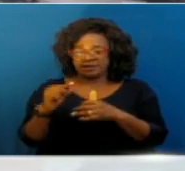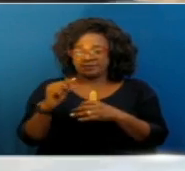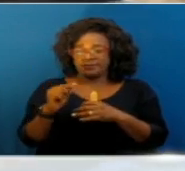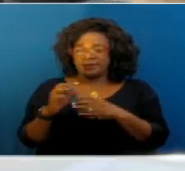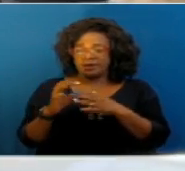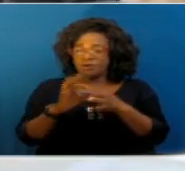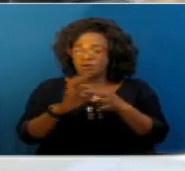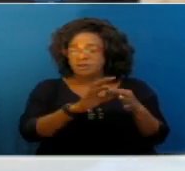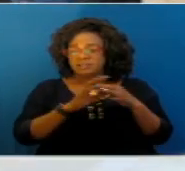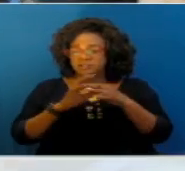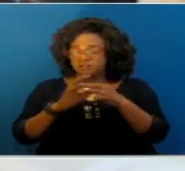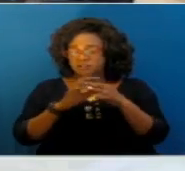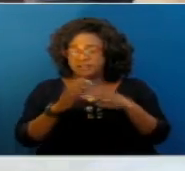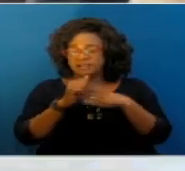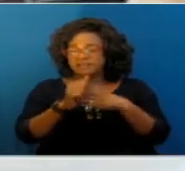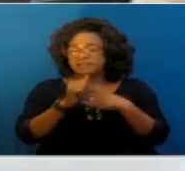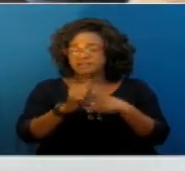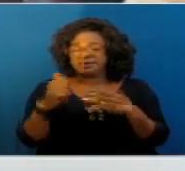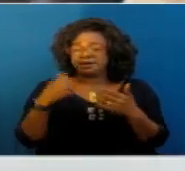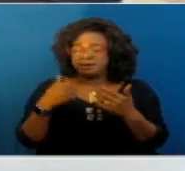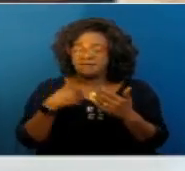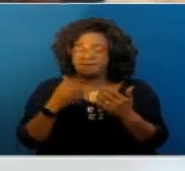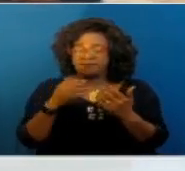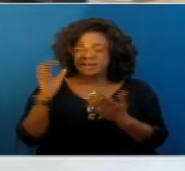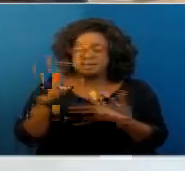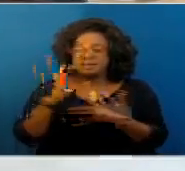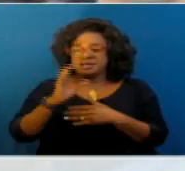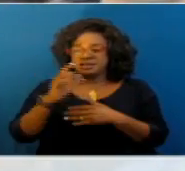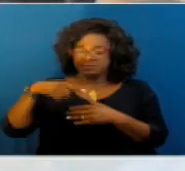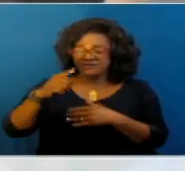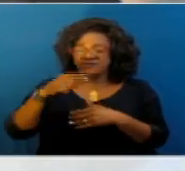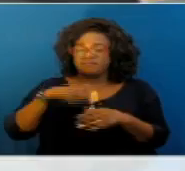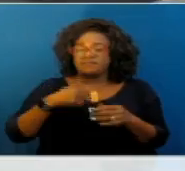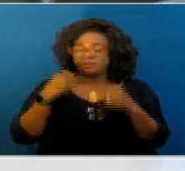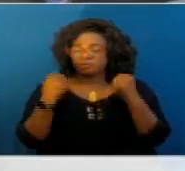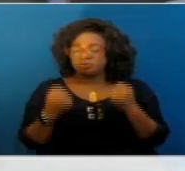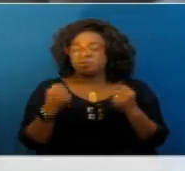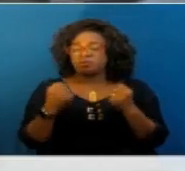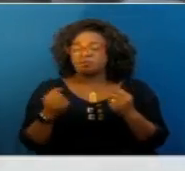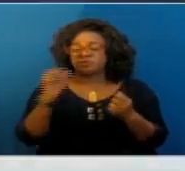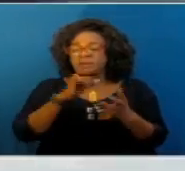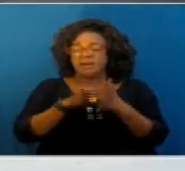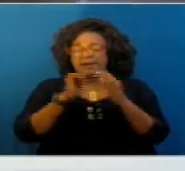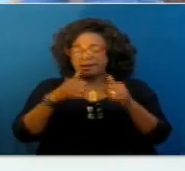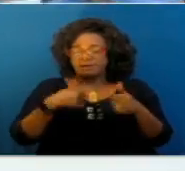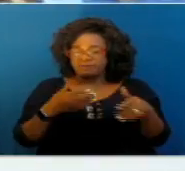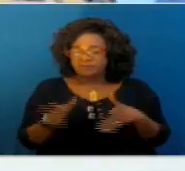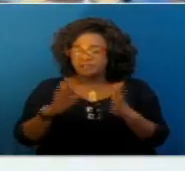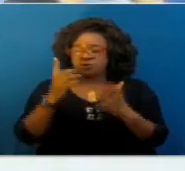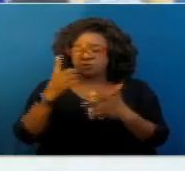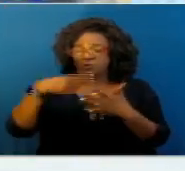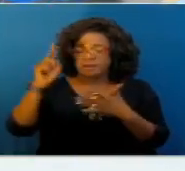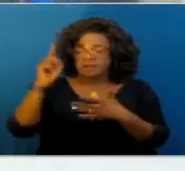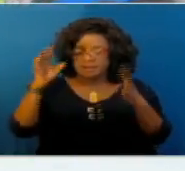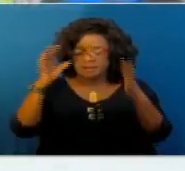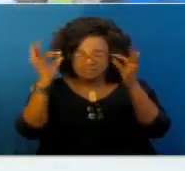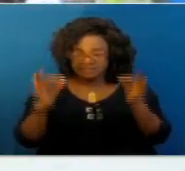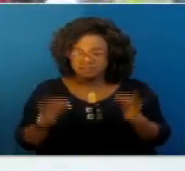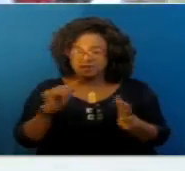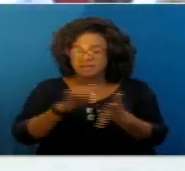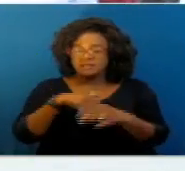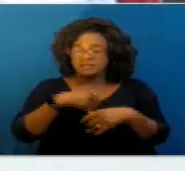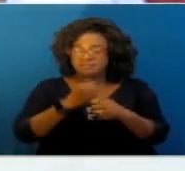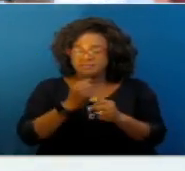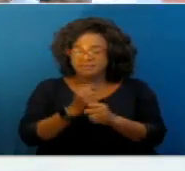leadership has resorted to settle on candidates they deem stronger in order to bolster their chances of winning, a decision that has been